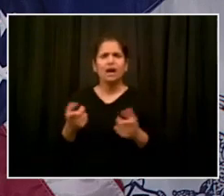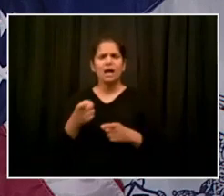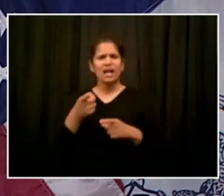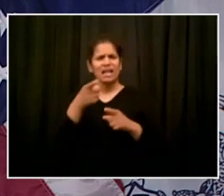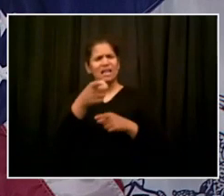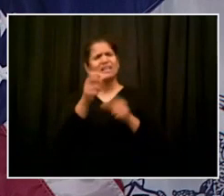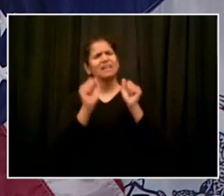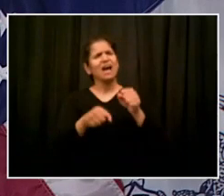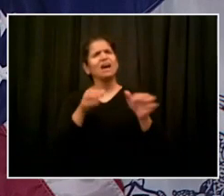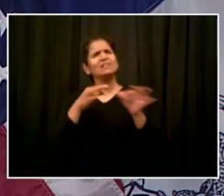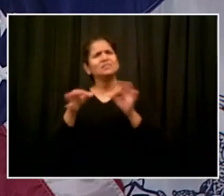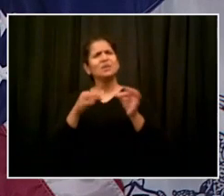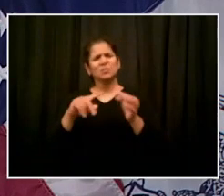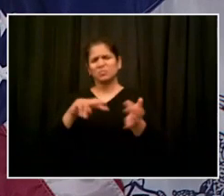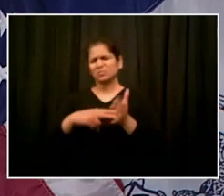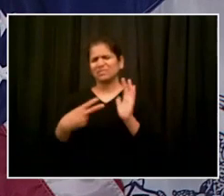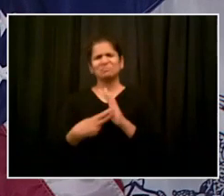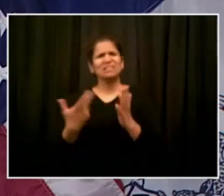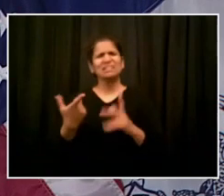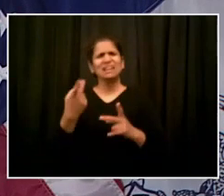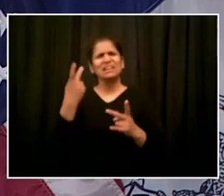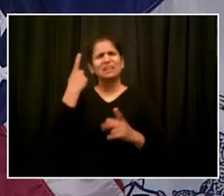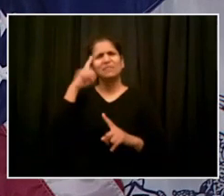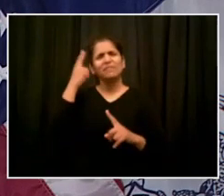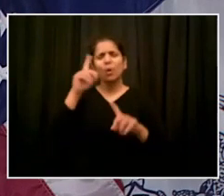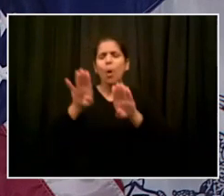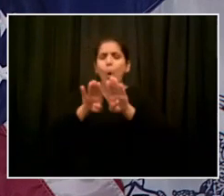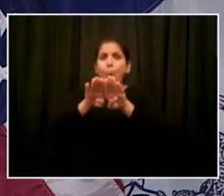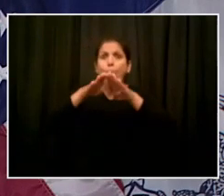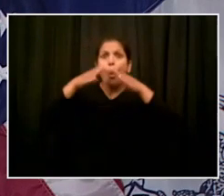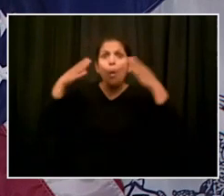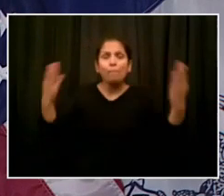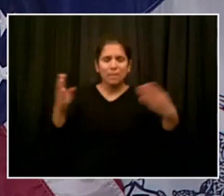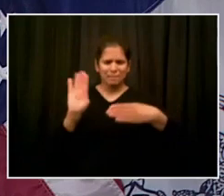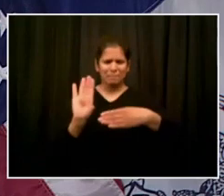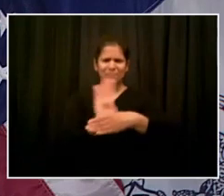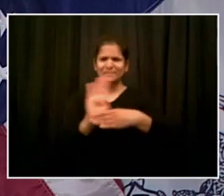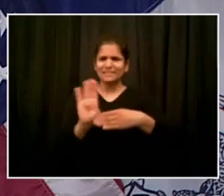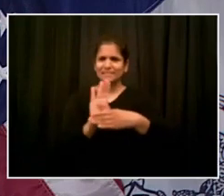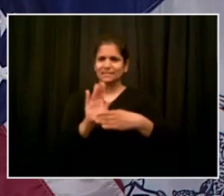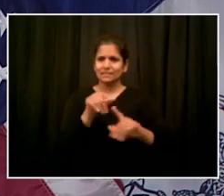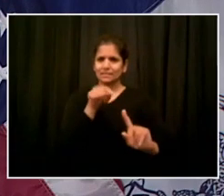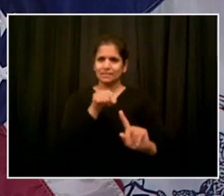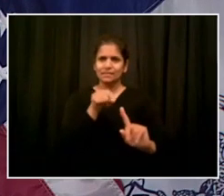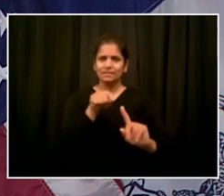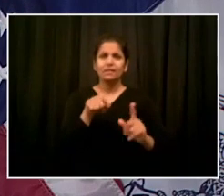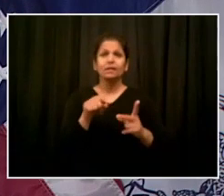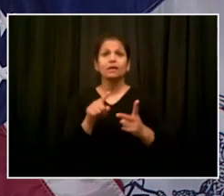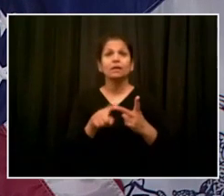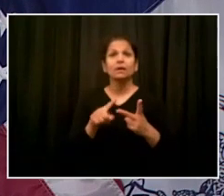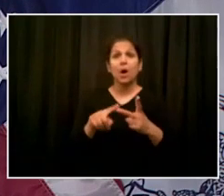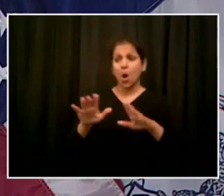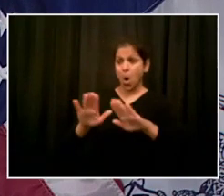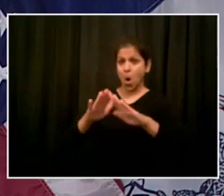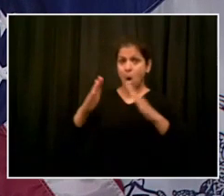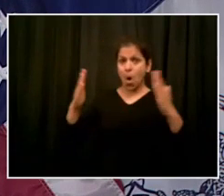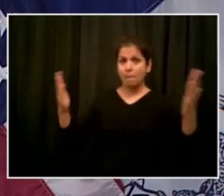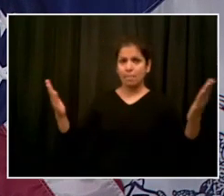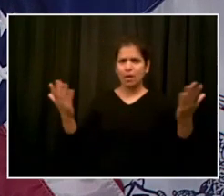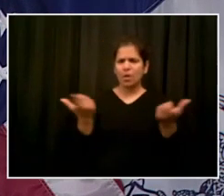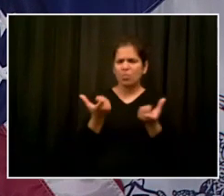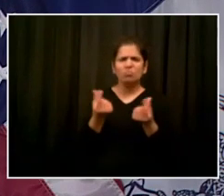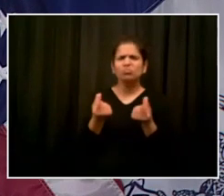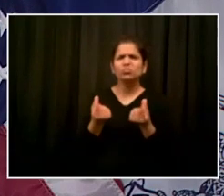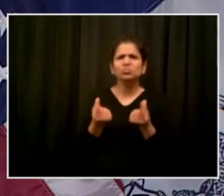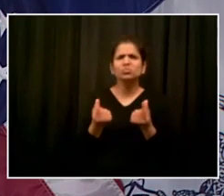what restrictions would be reimposed? And second, yesterday, Aaron Durkin of Politico asked